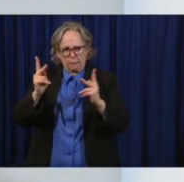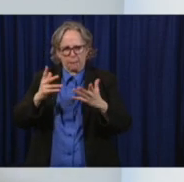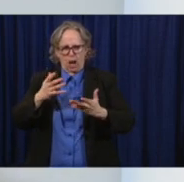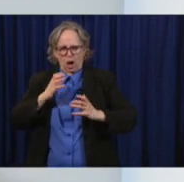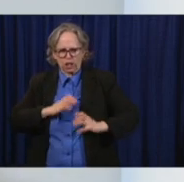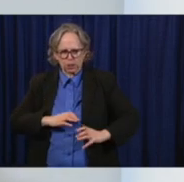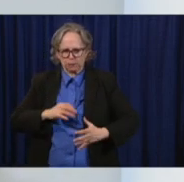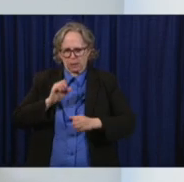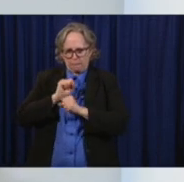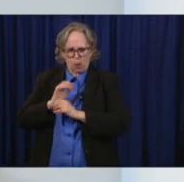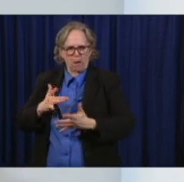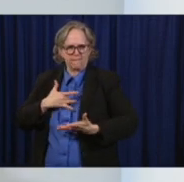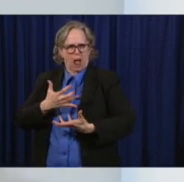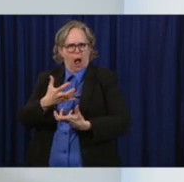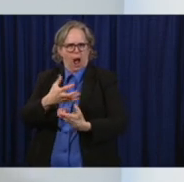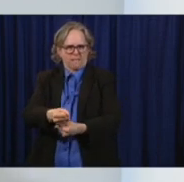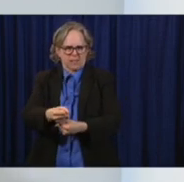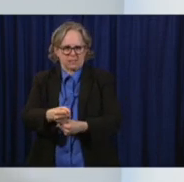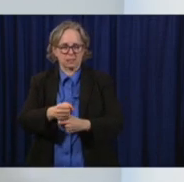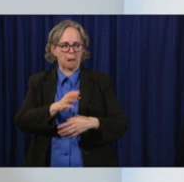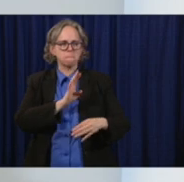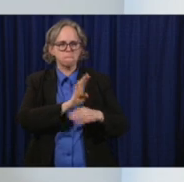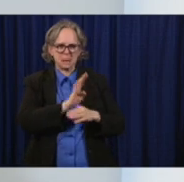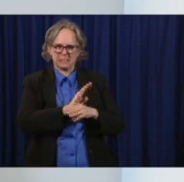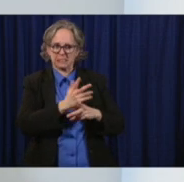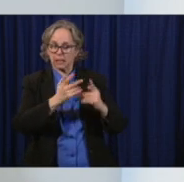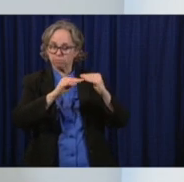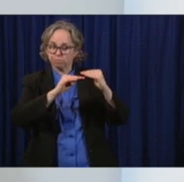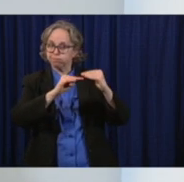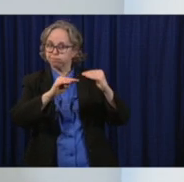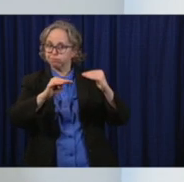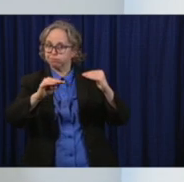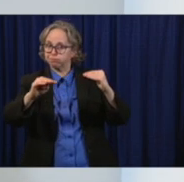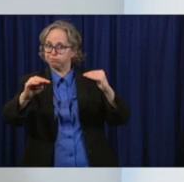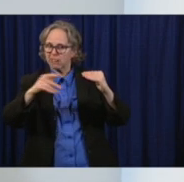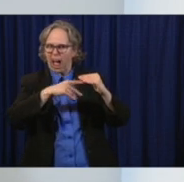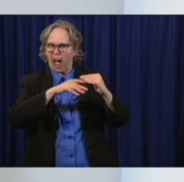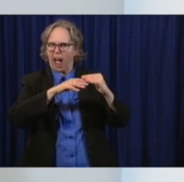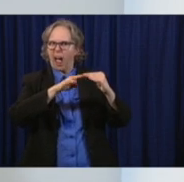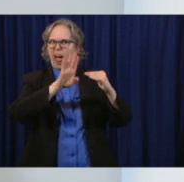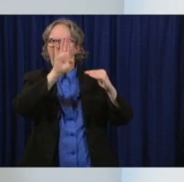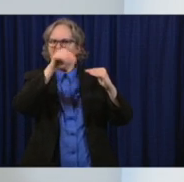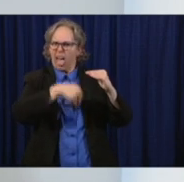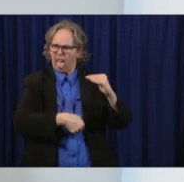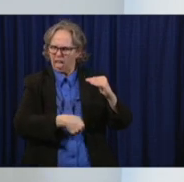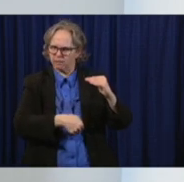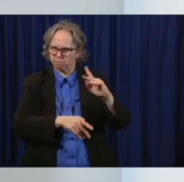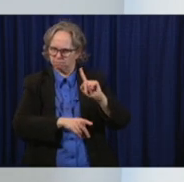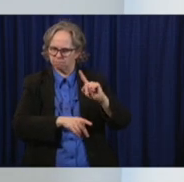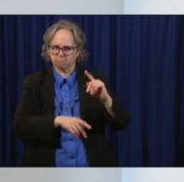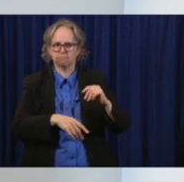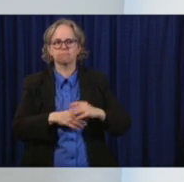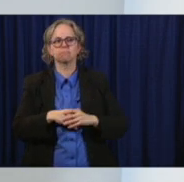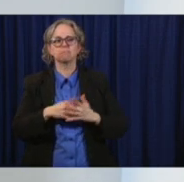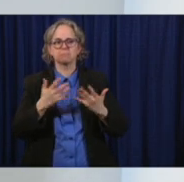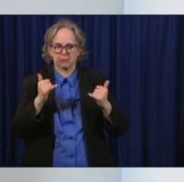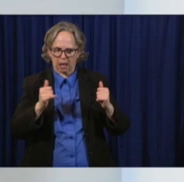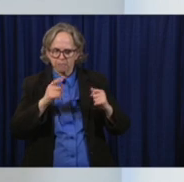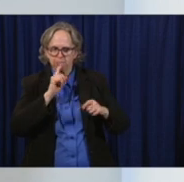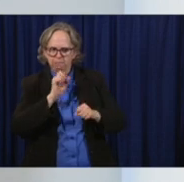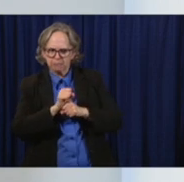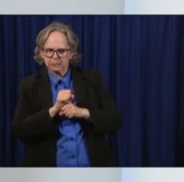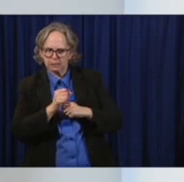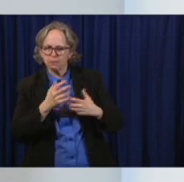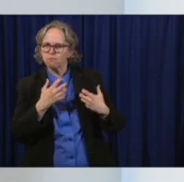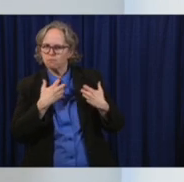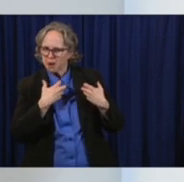stabilize these businesses from an economic point of view, so that they can begin to recover, so that finances can